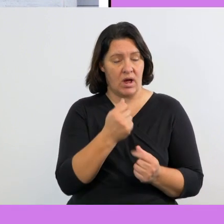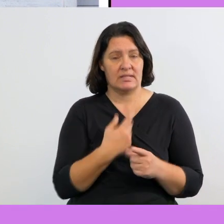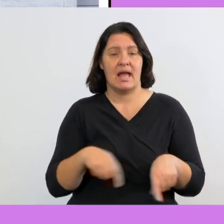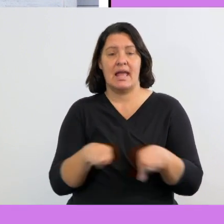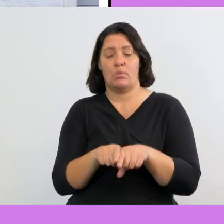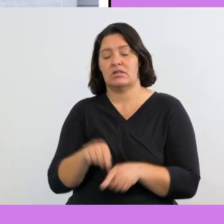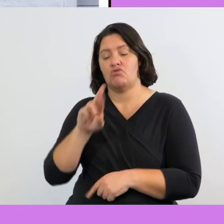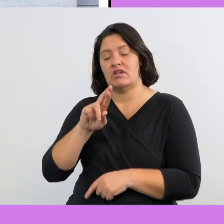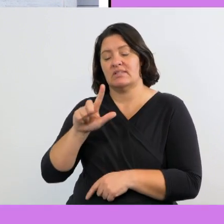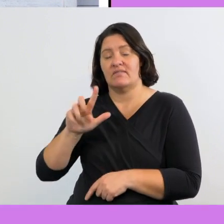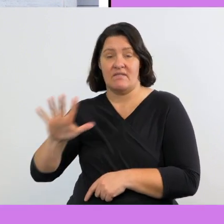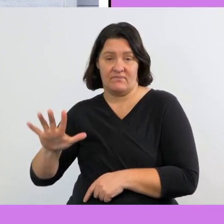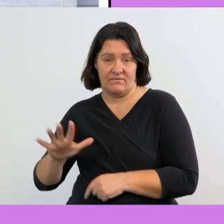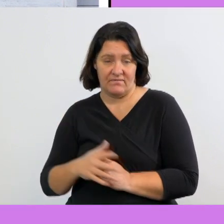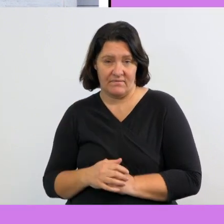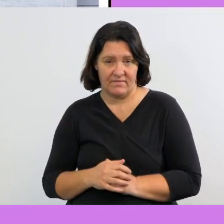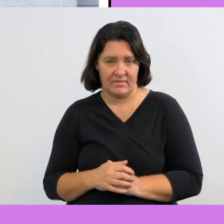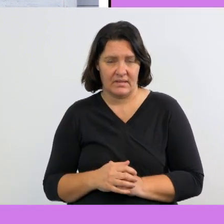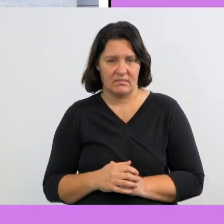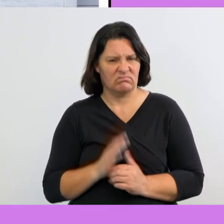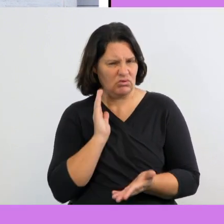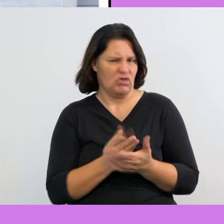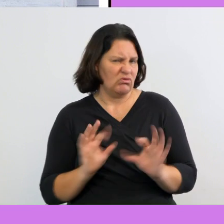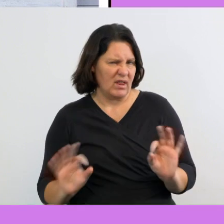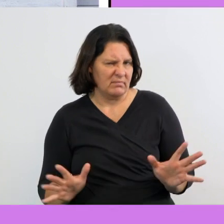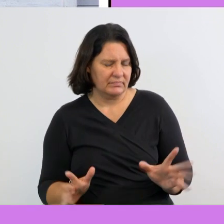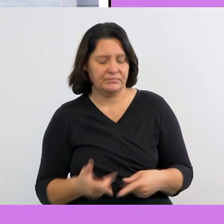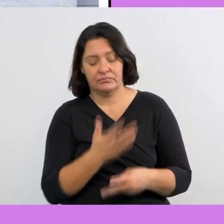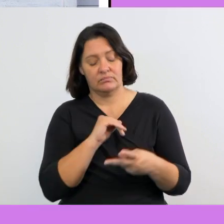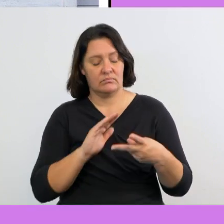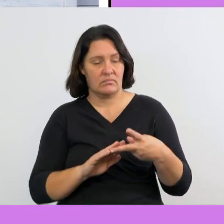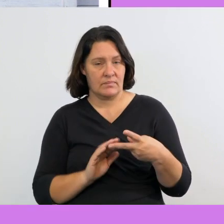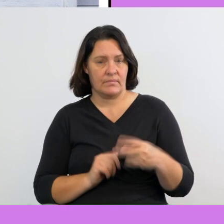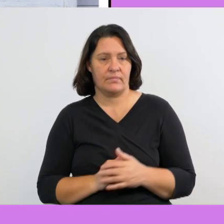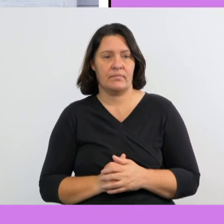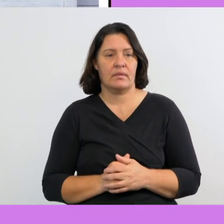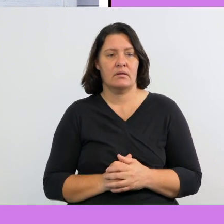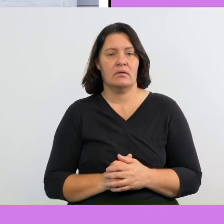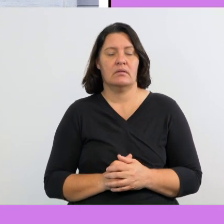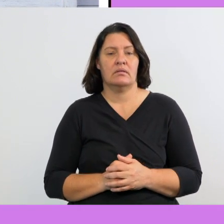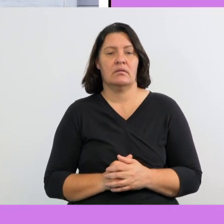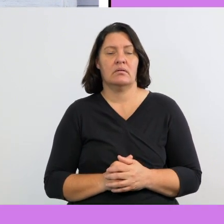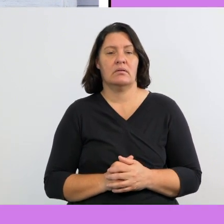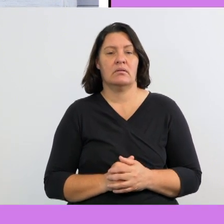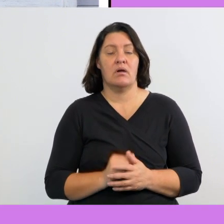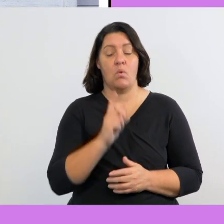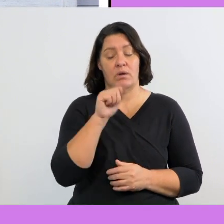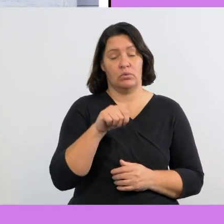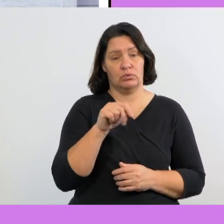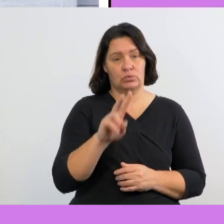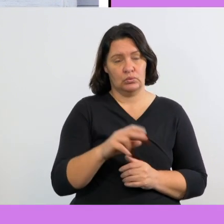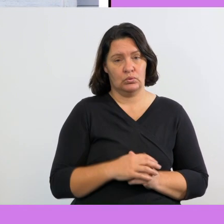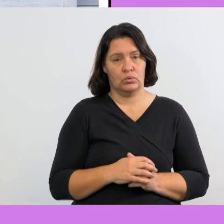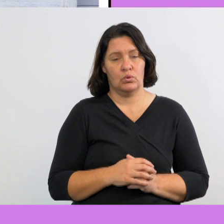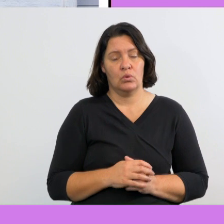equals 75 Rand. Okay, so I guess that's straightforward. Let's move now to the next question. At question